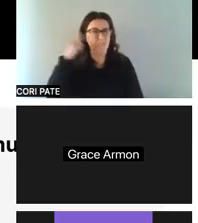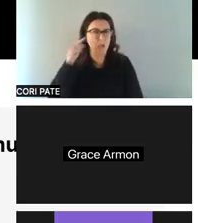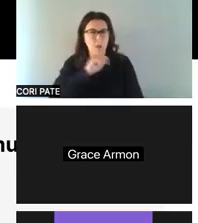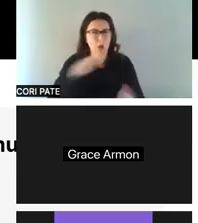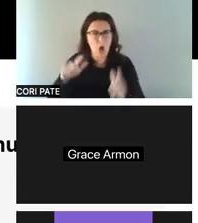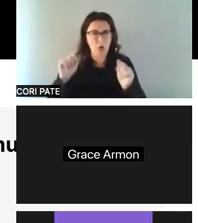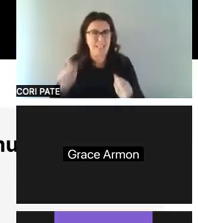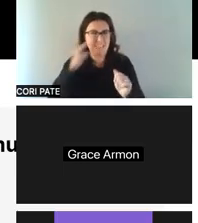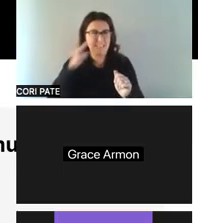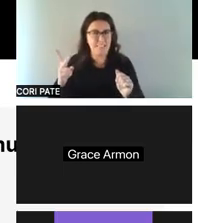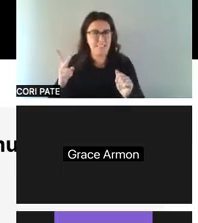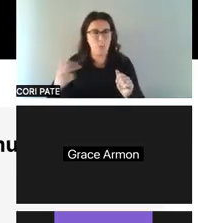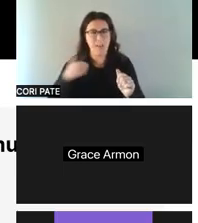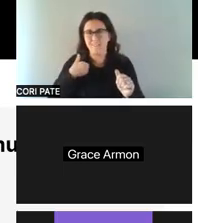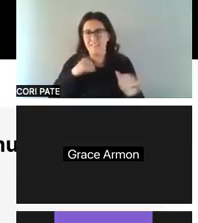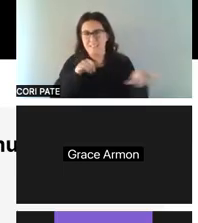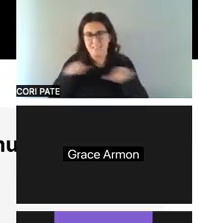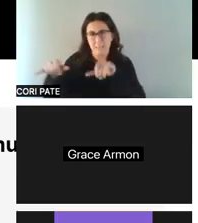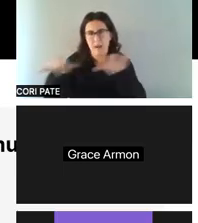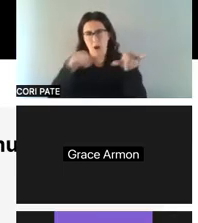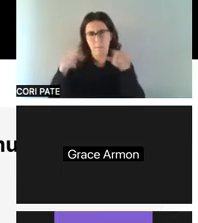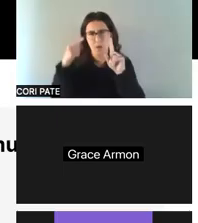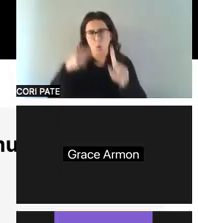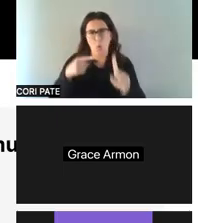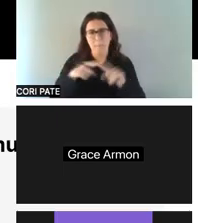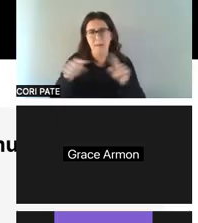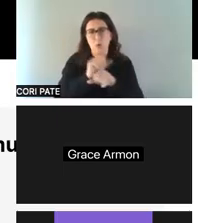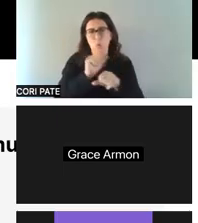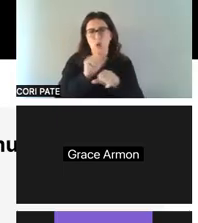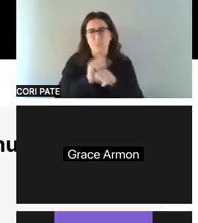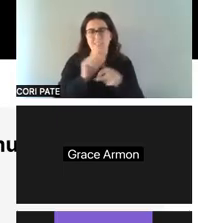we all have the same common goal, right? But it works differently at each different